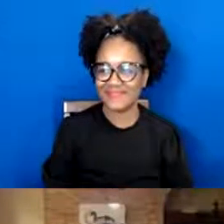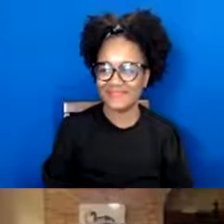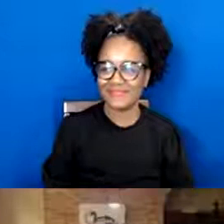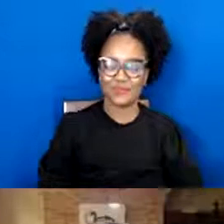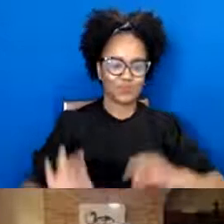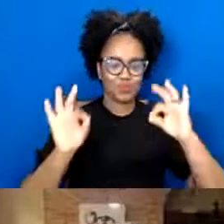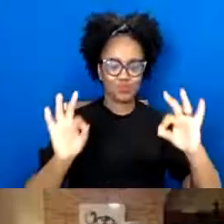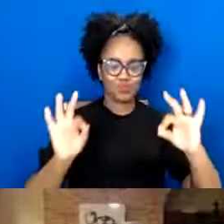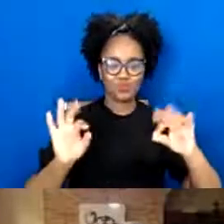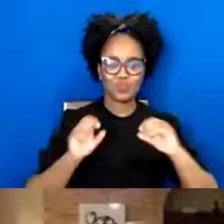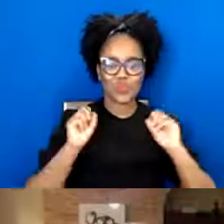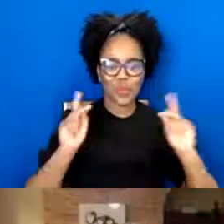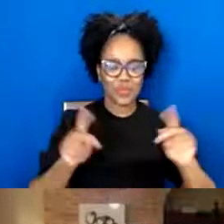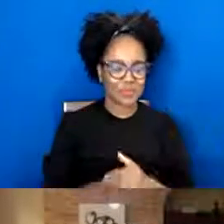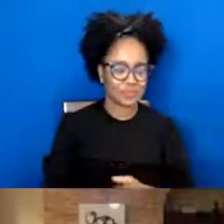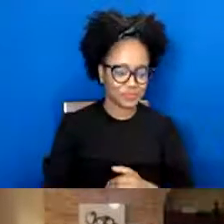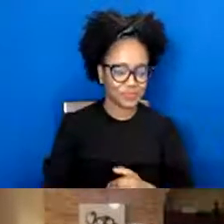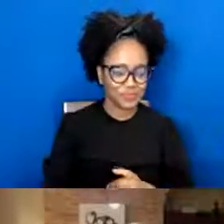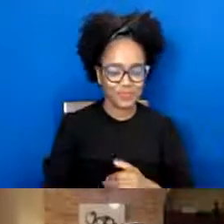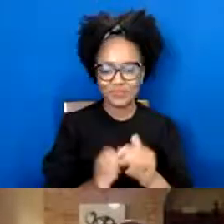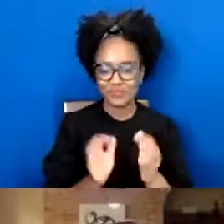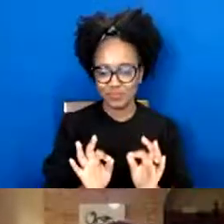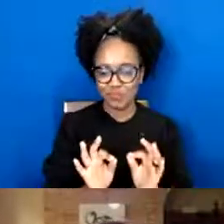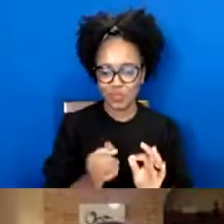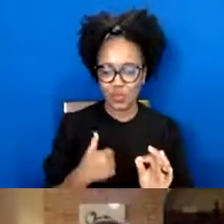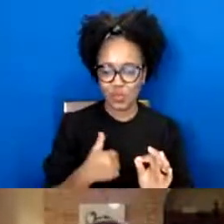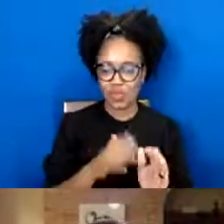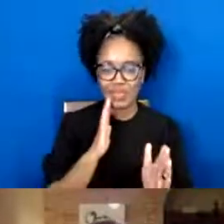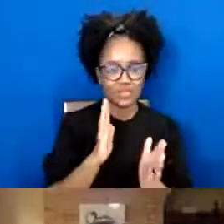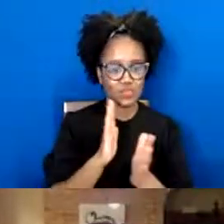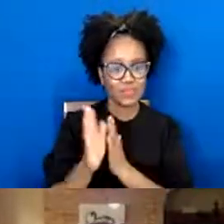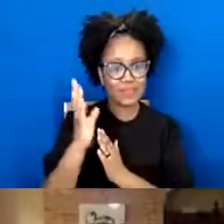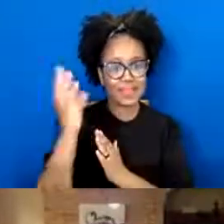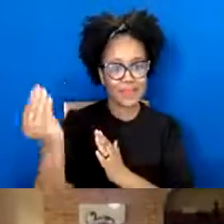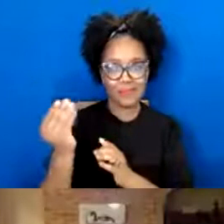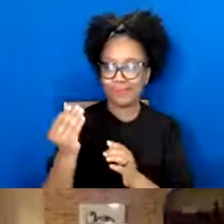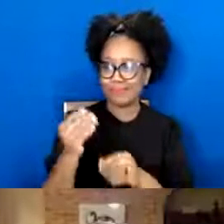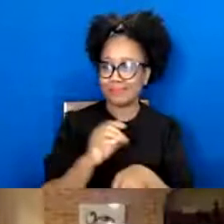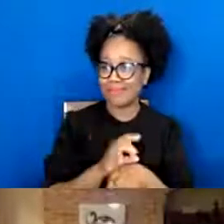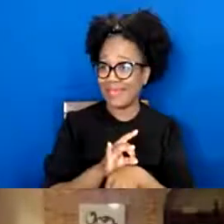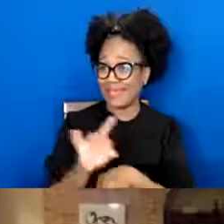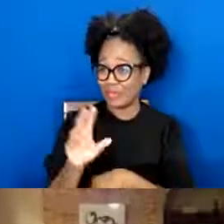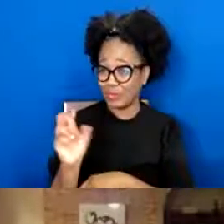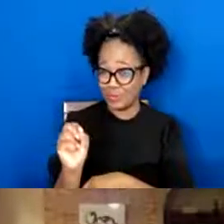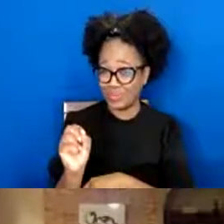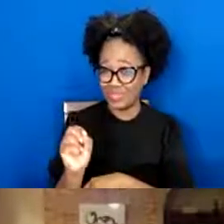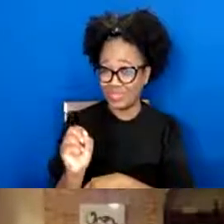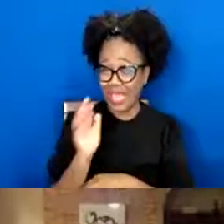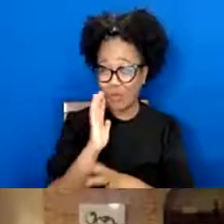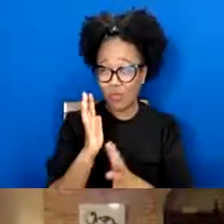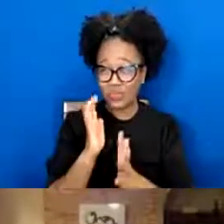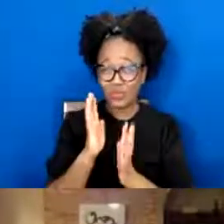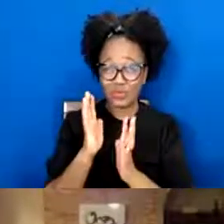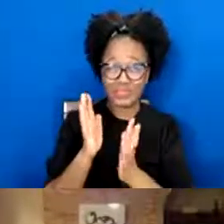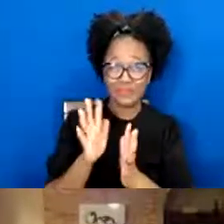Okay, y'all. So here's what we got to be out of here by 8:30. I want to leave 15 minutes or so for y'all just to talk